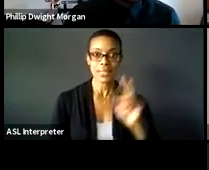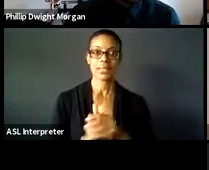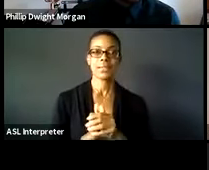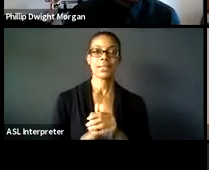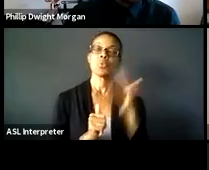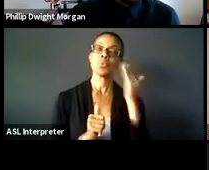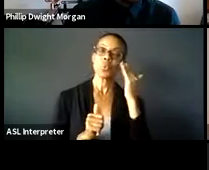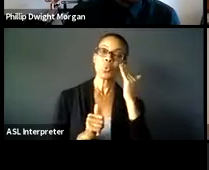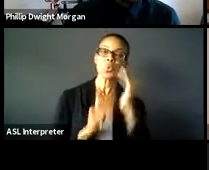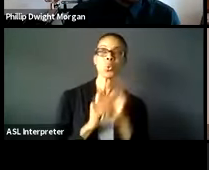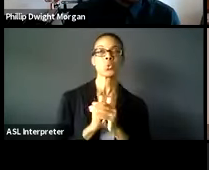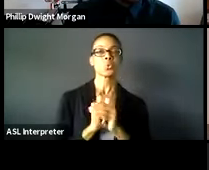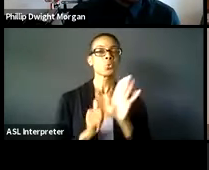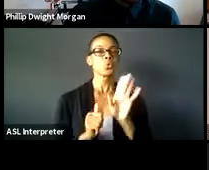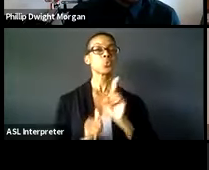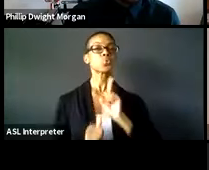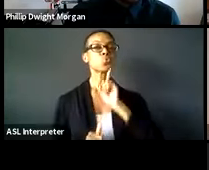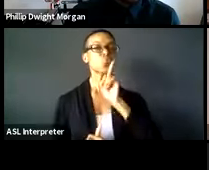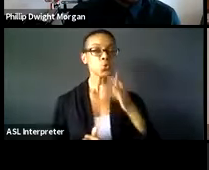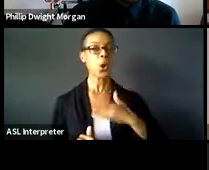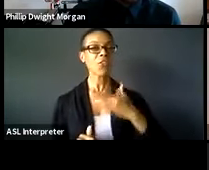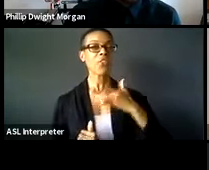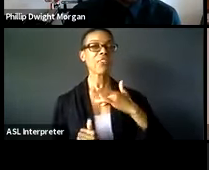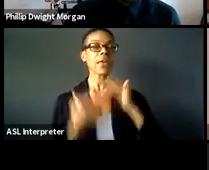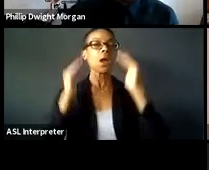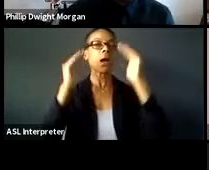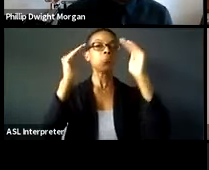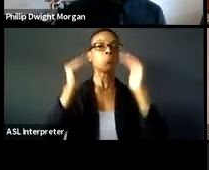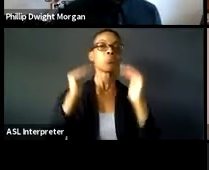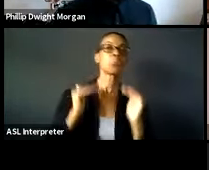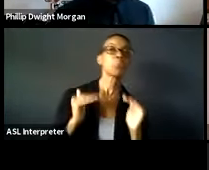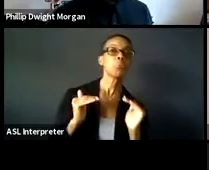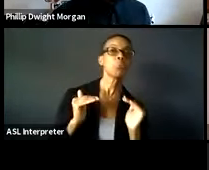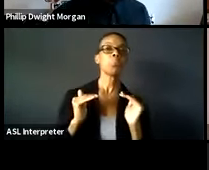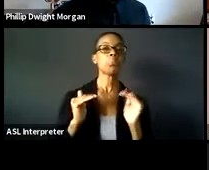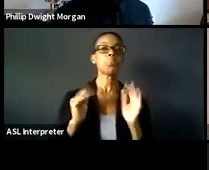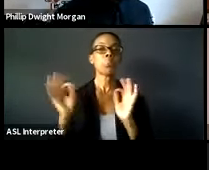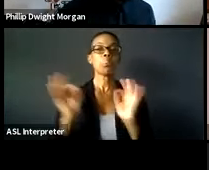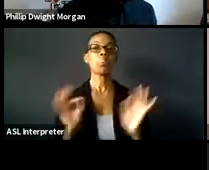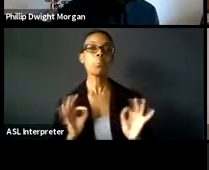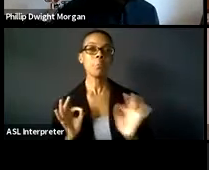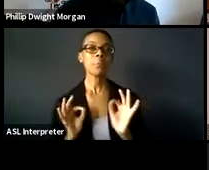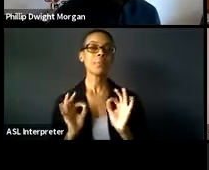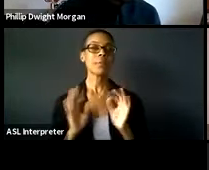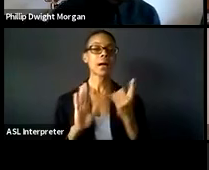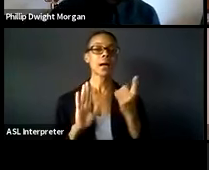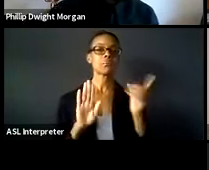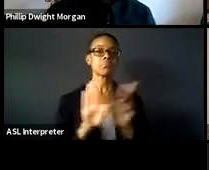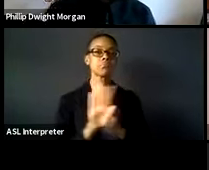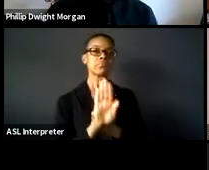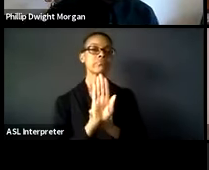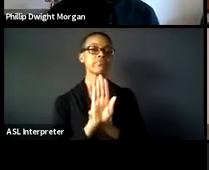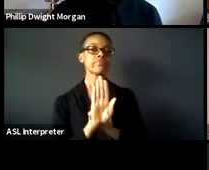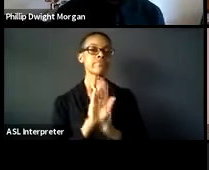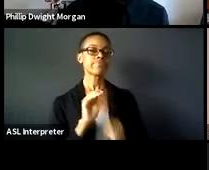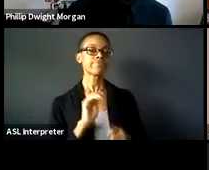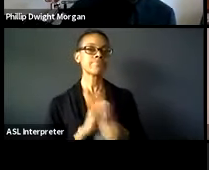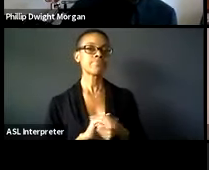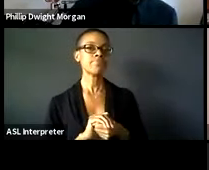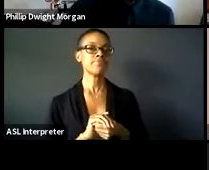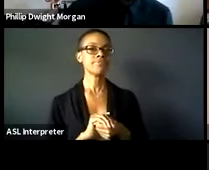of your true feelings. It's the hiding behind a wall that a lot of us have built up to protect